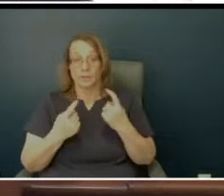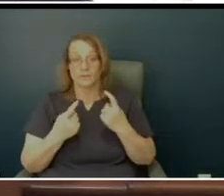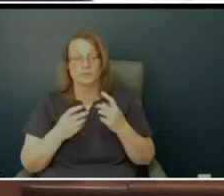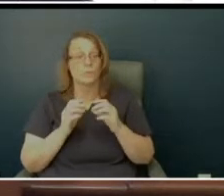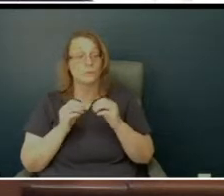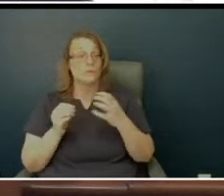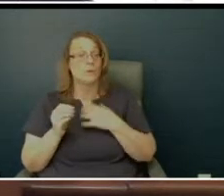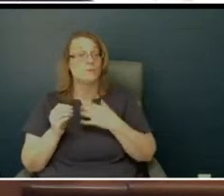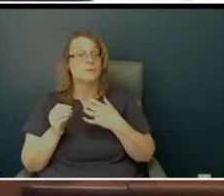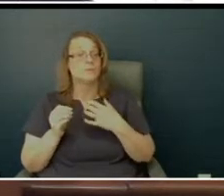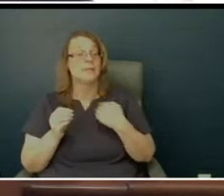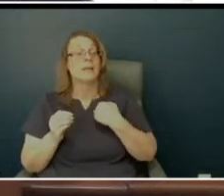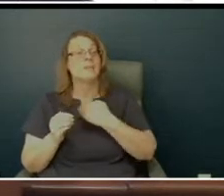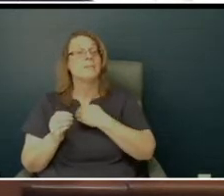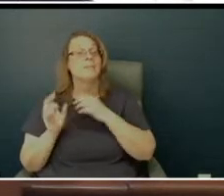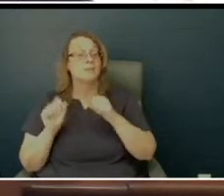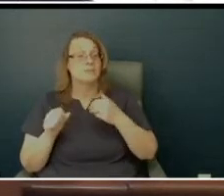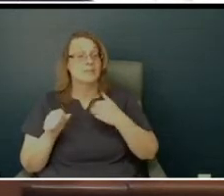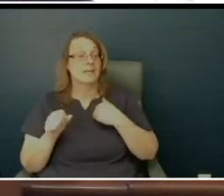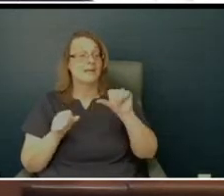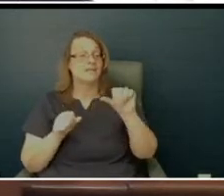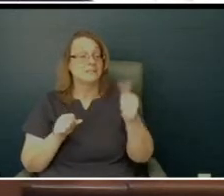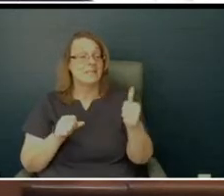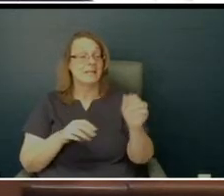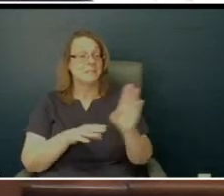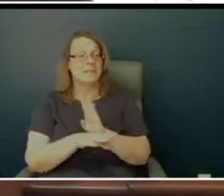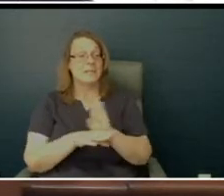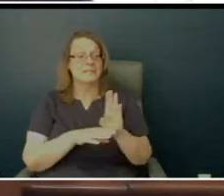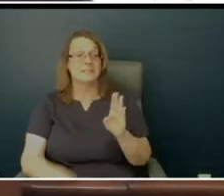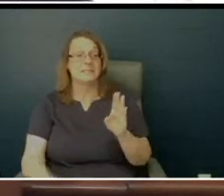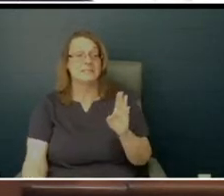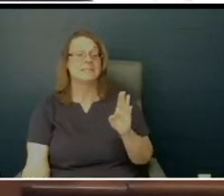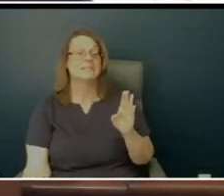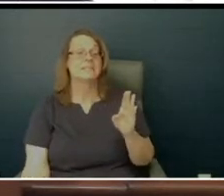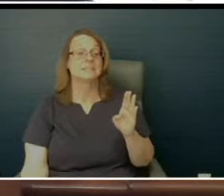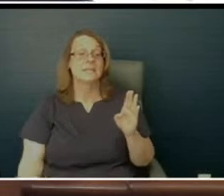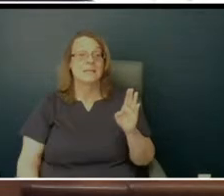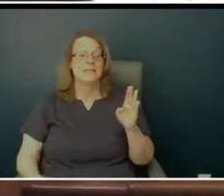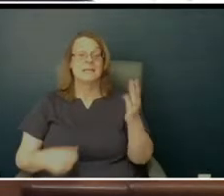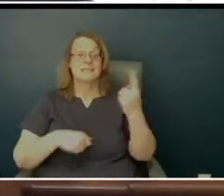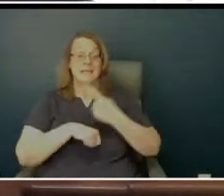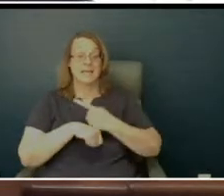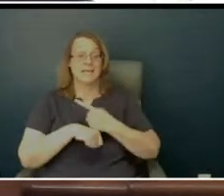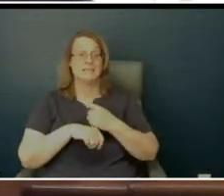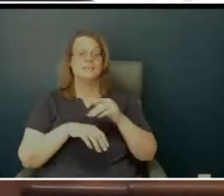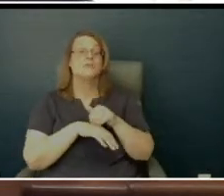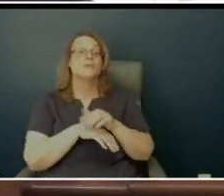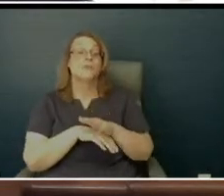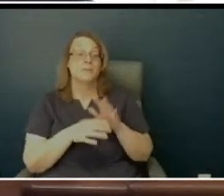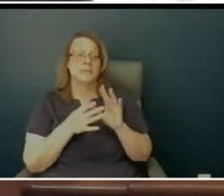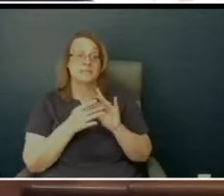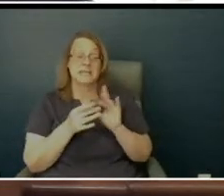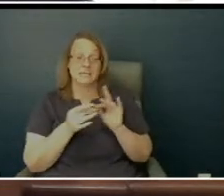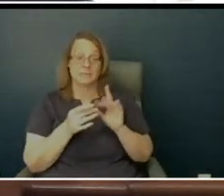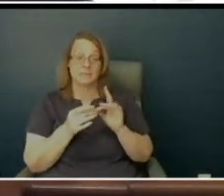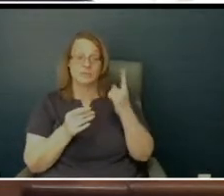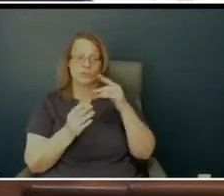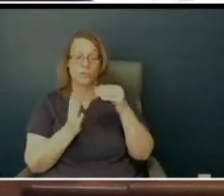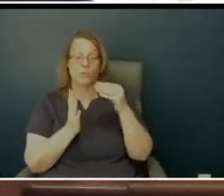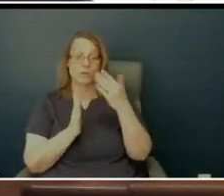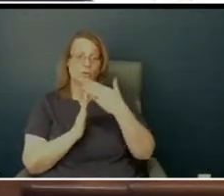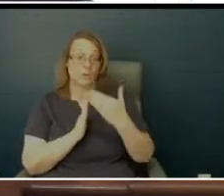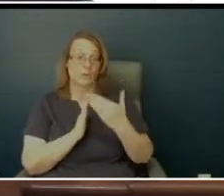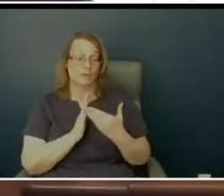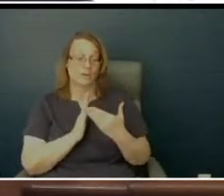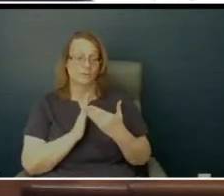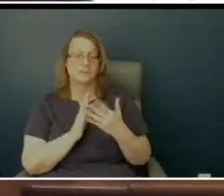be permitted 10 business days to submit statements for the record, including opening remarks and additional questions